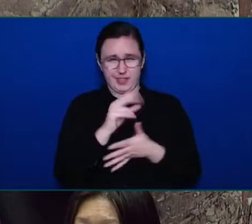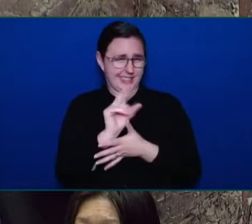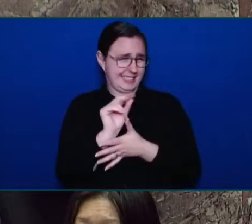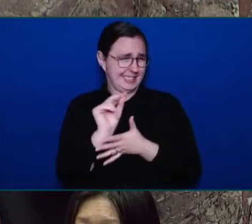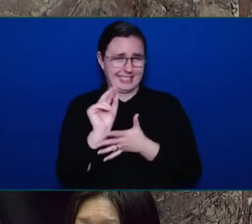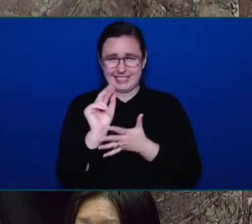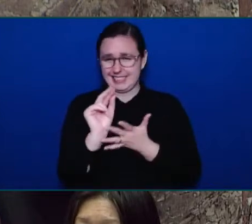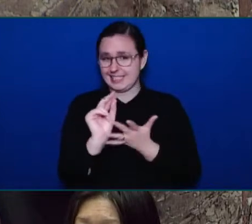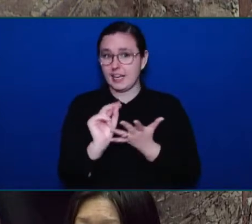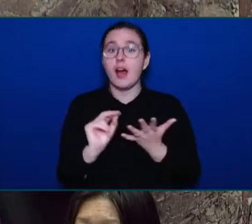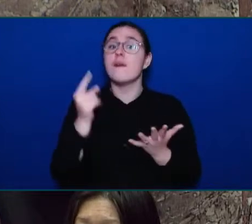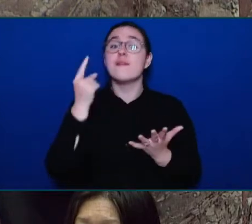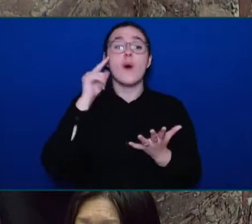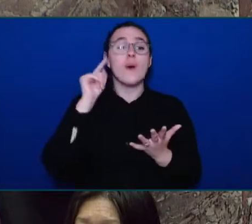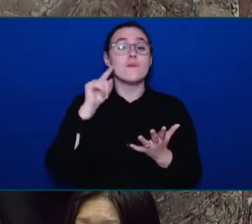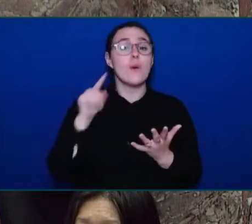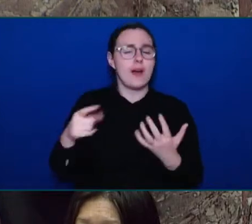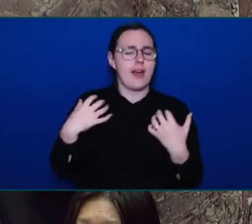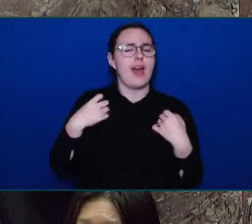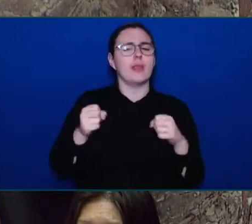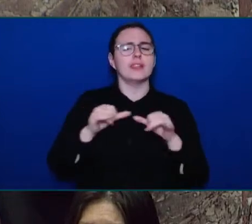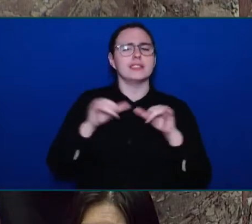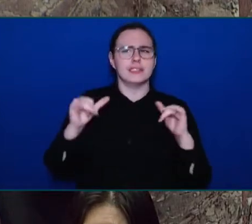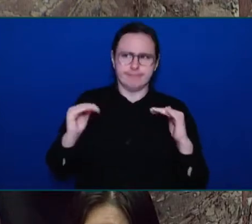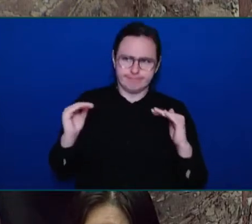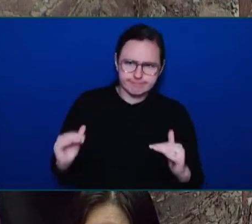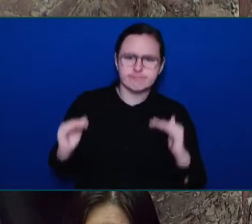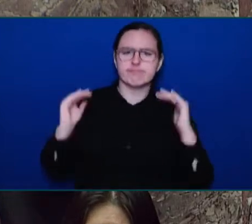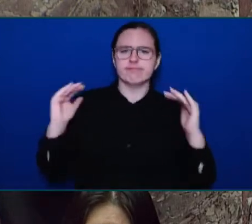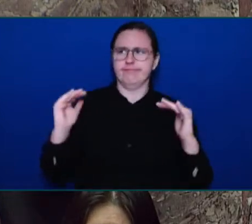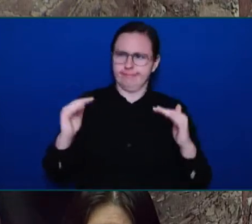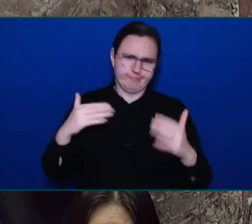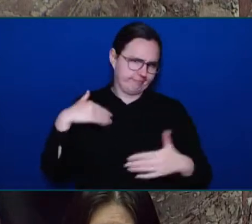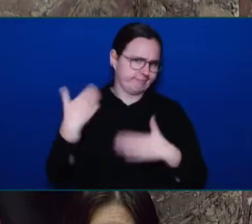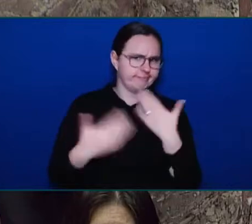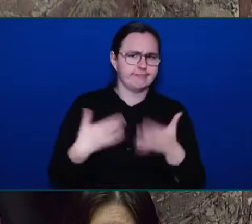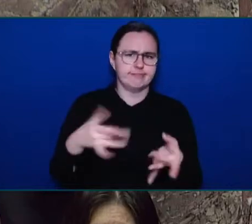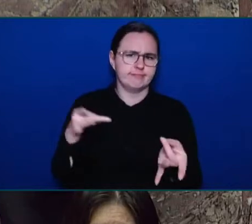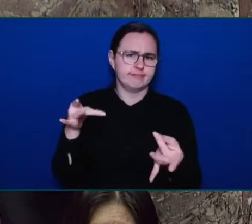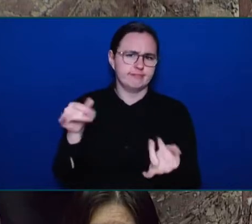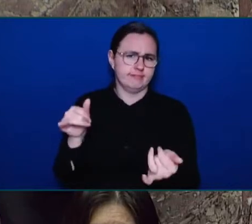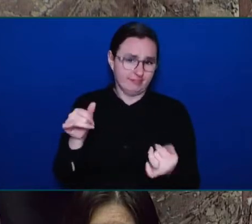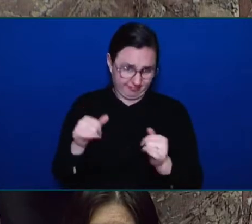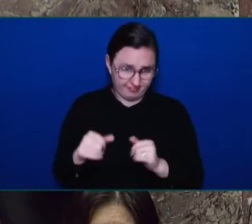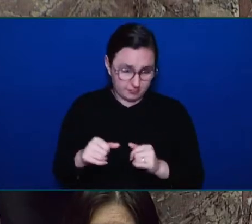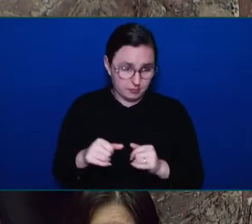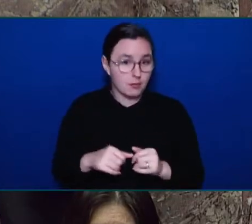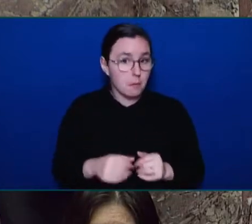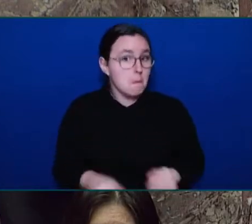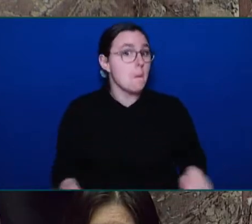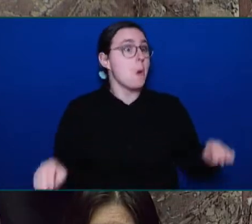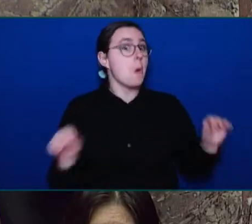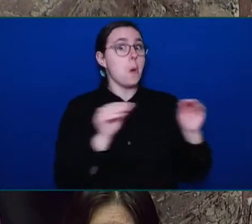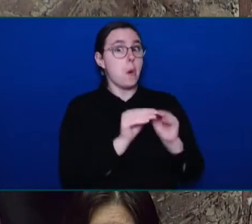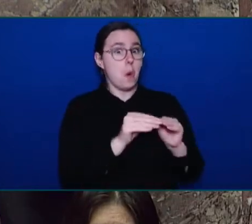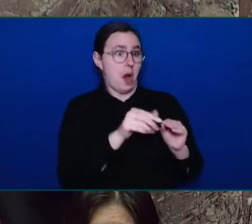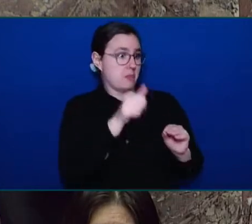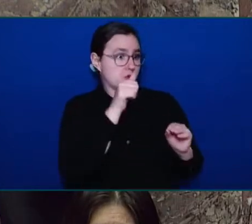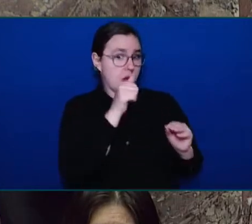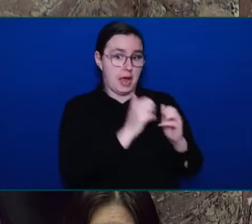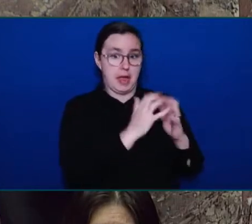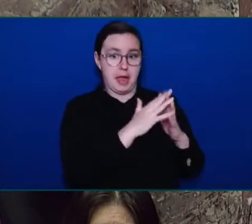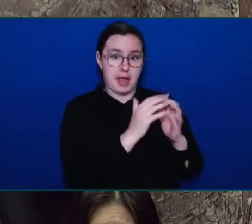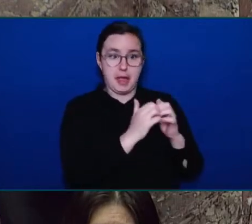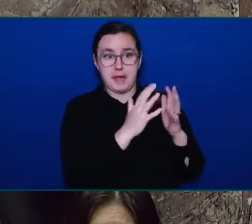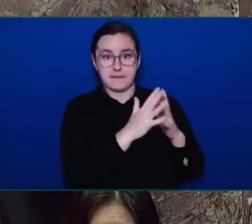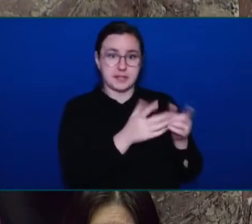Honourable Speaker, the increasing privatization of the system, which is not good news for anyone. It's why we purchase private MRI